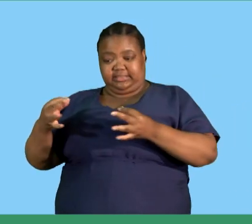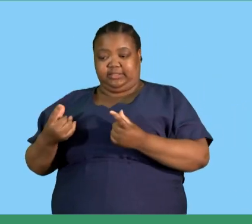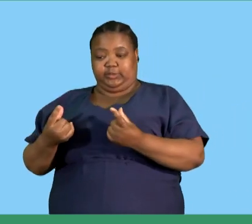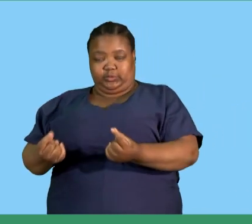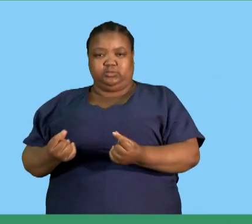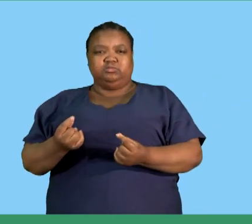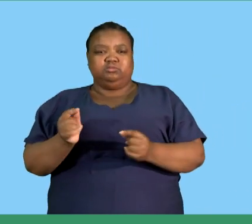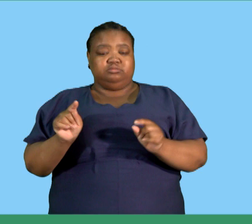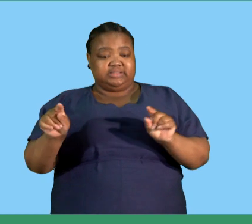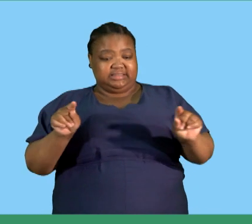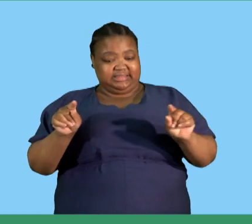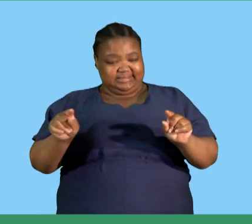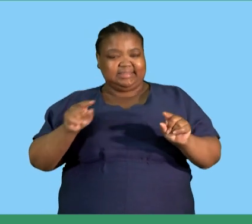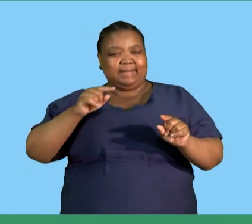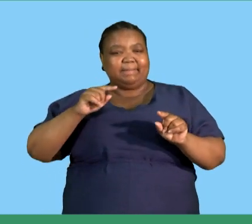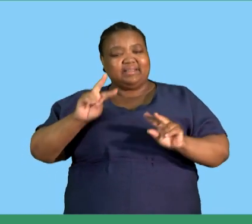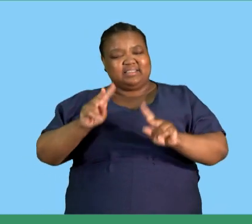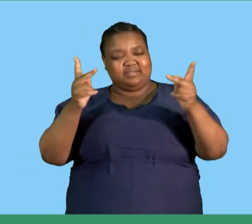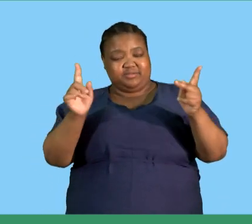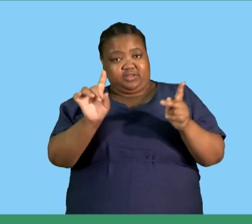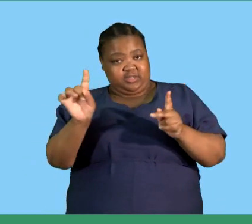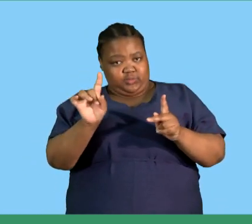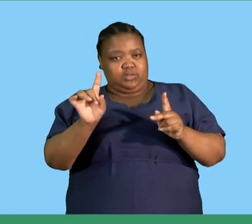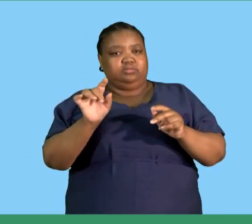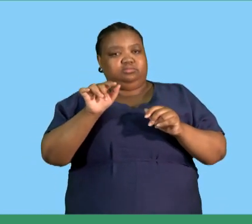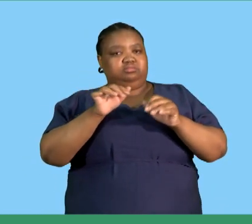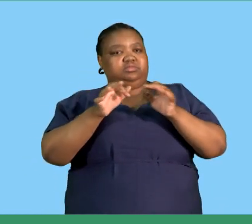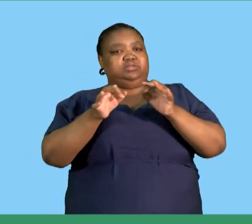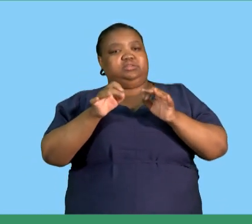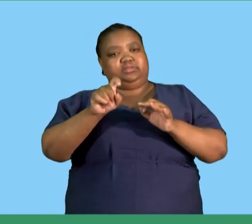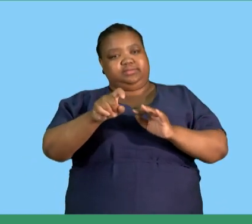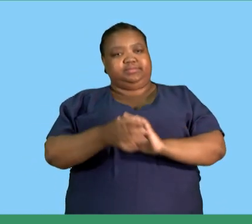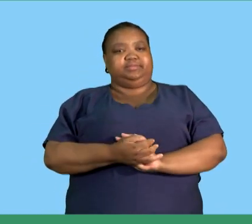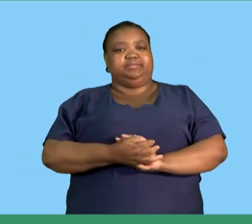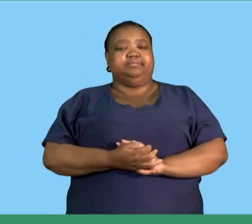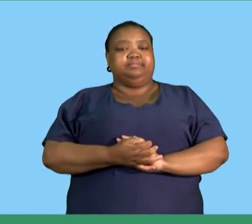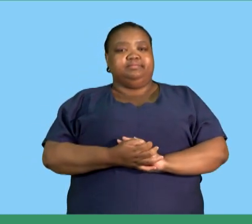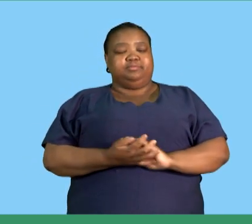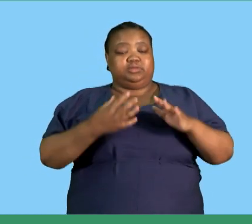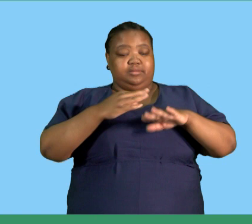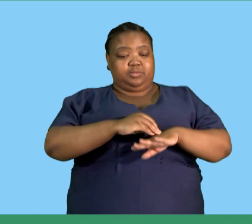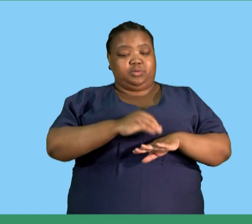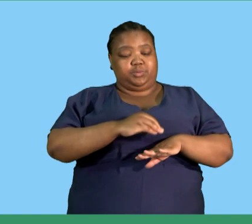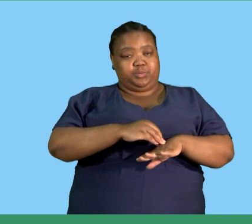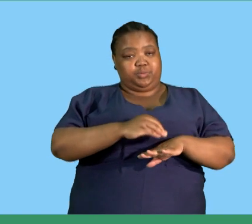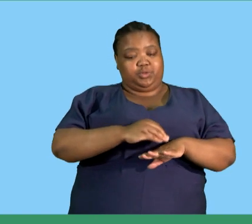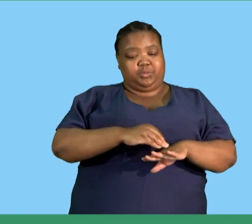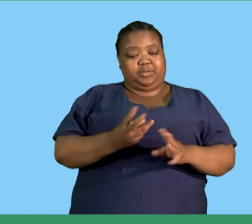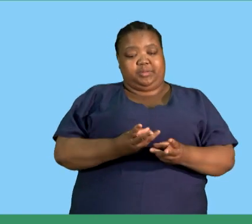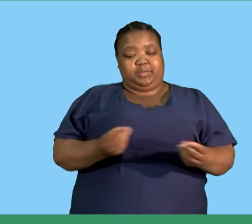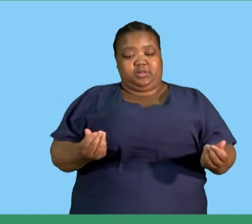solving and decision making. You should be able to identify or discuss